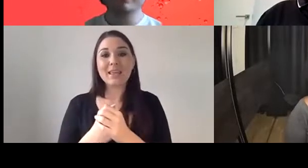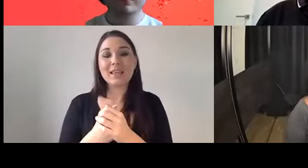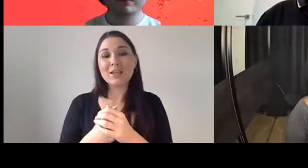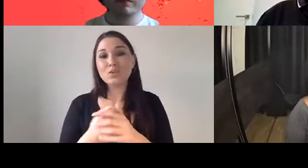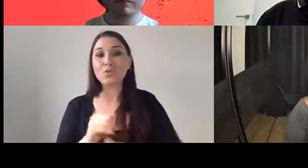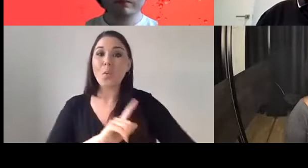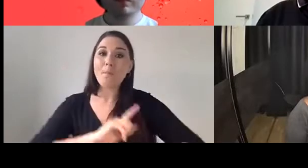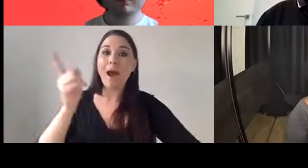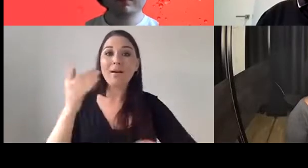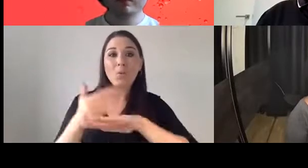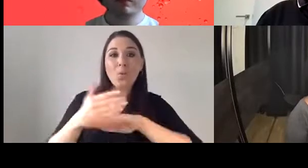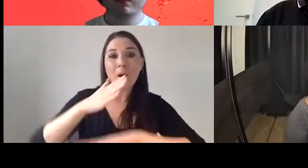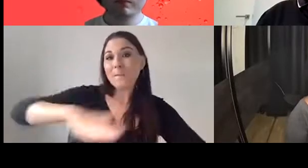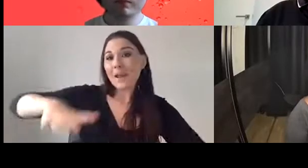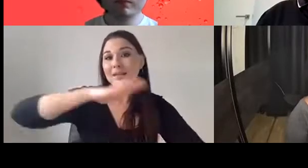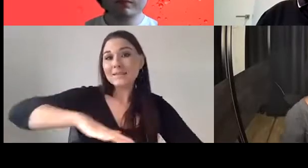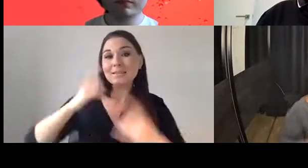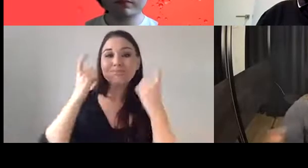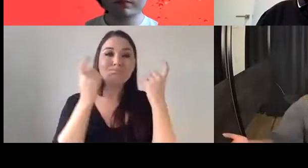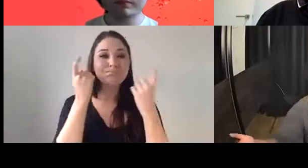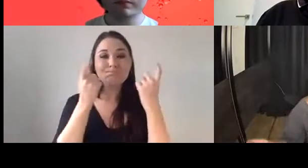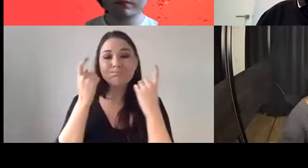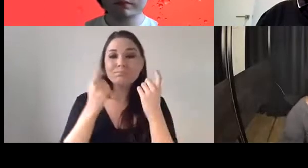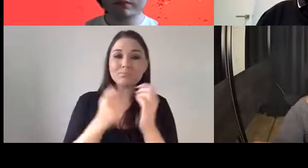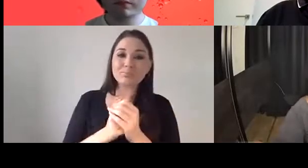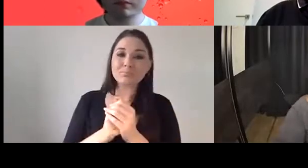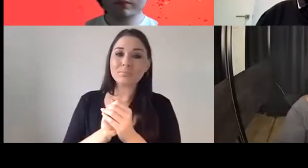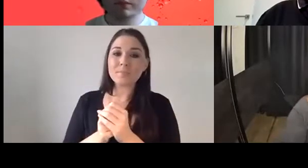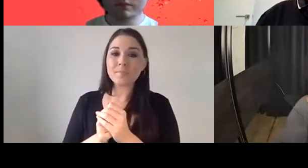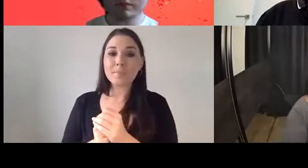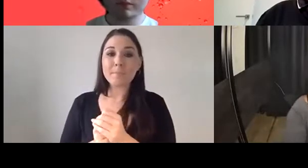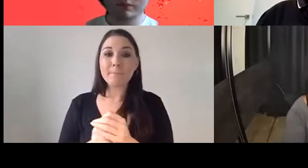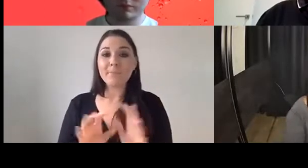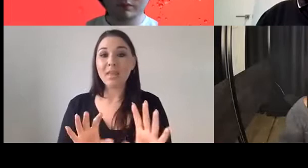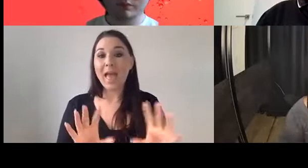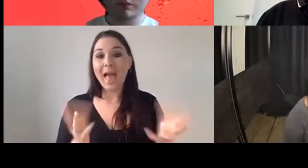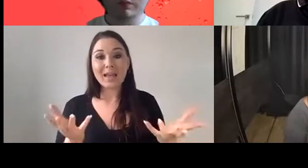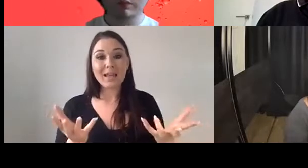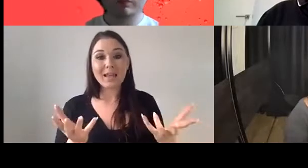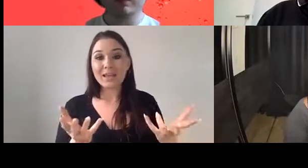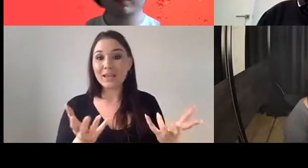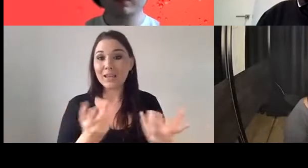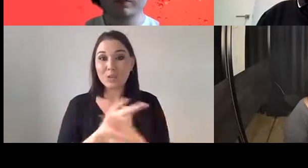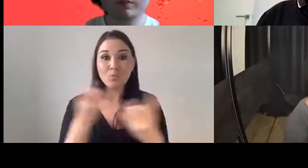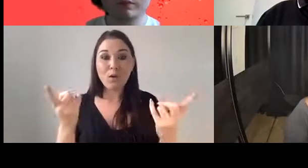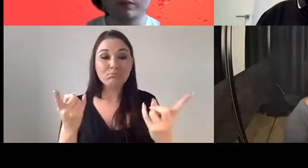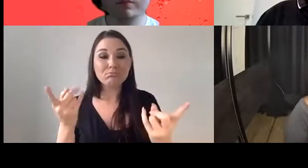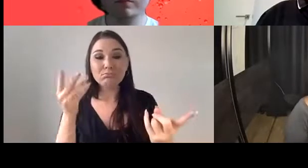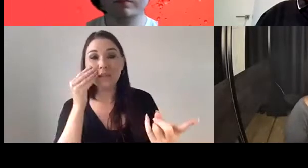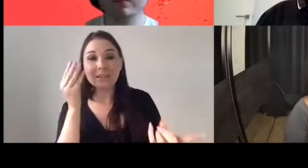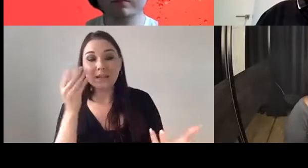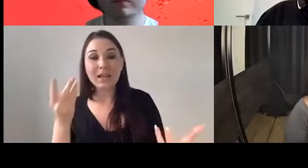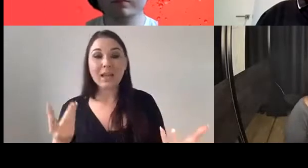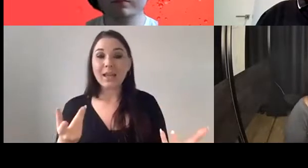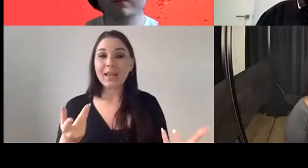workplace, and I just want to give a reminder to anyone who will be listening that don't